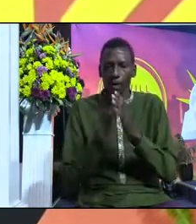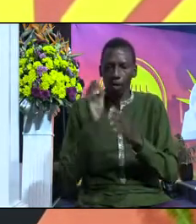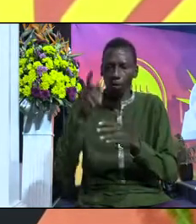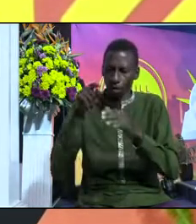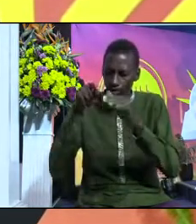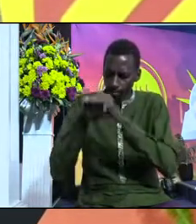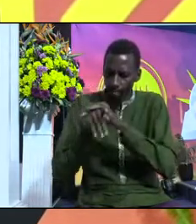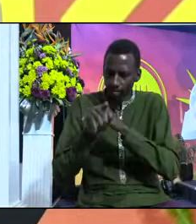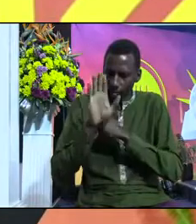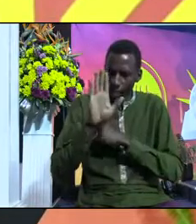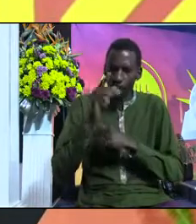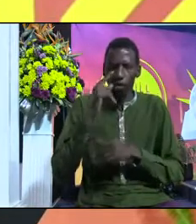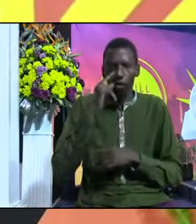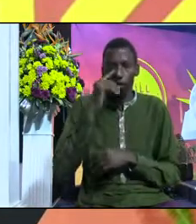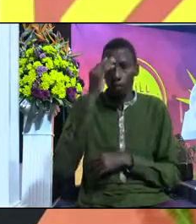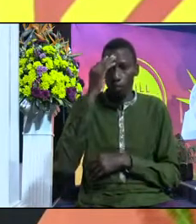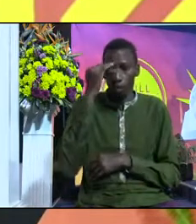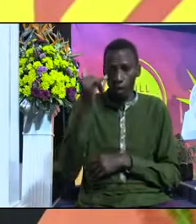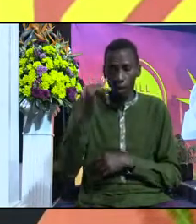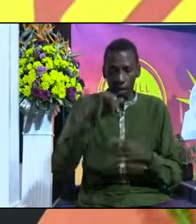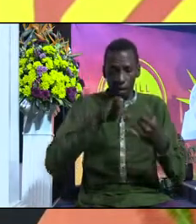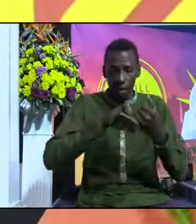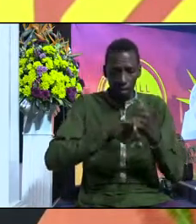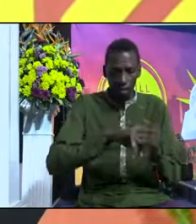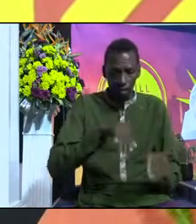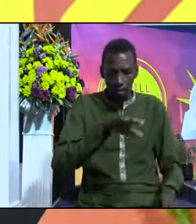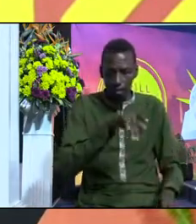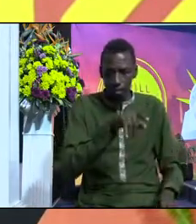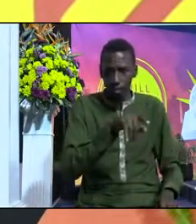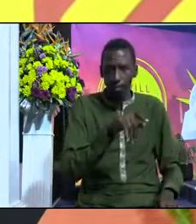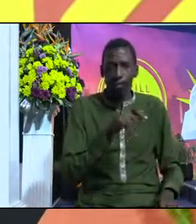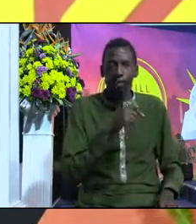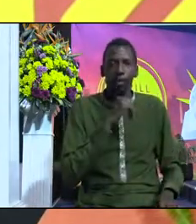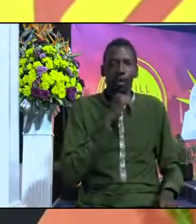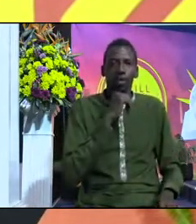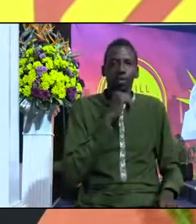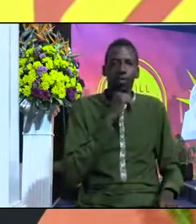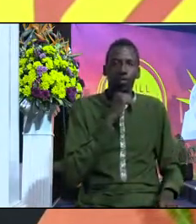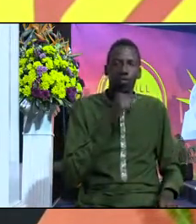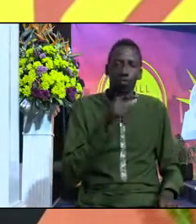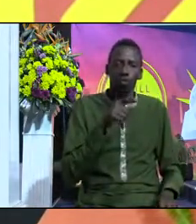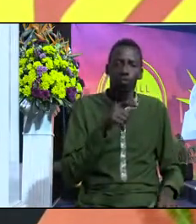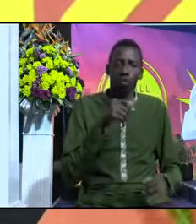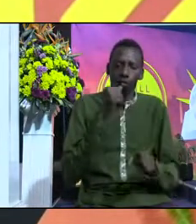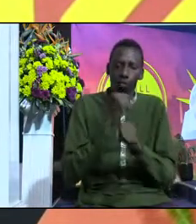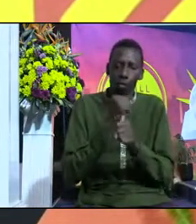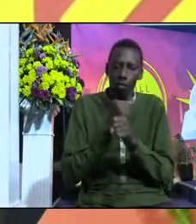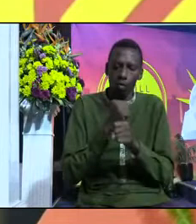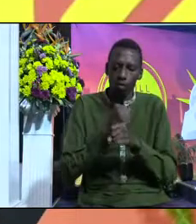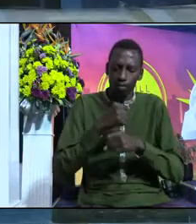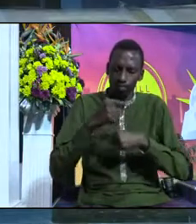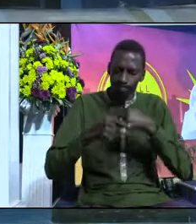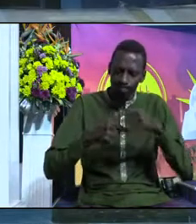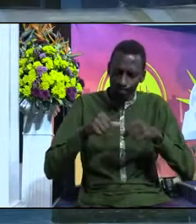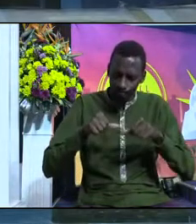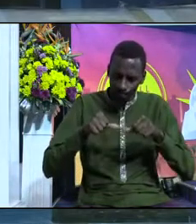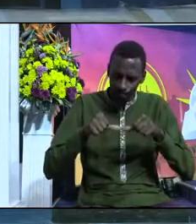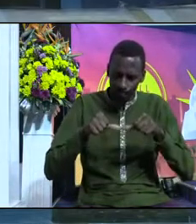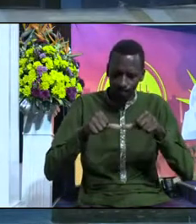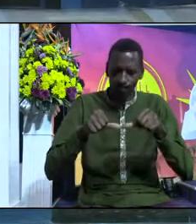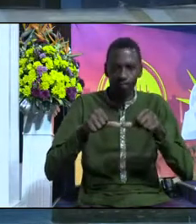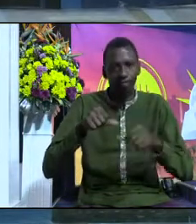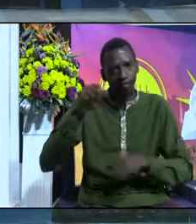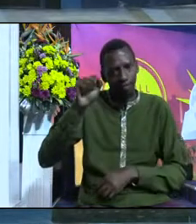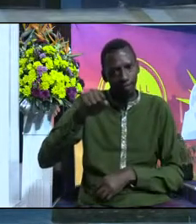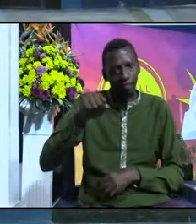right in the home, because marriage is non-stop work. Yes,